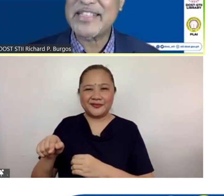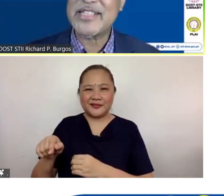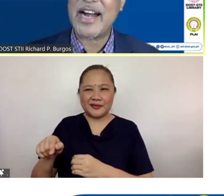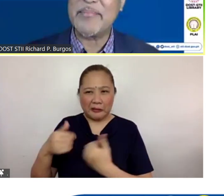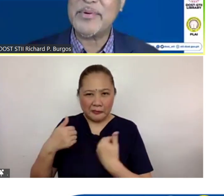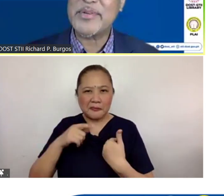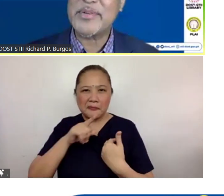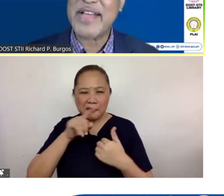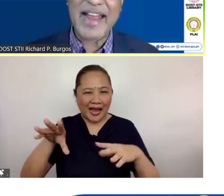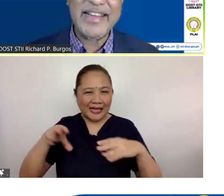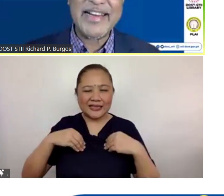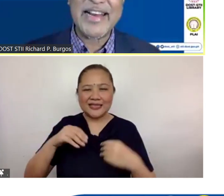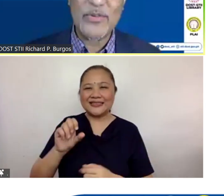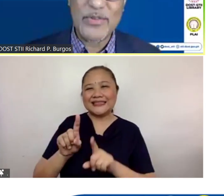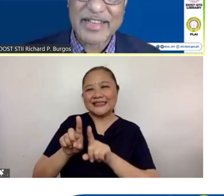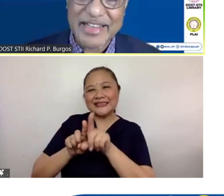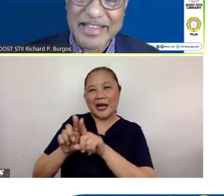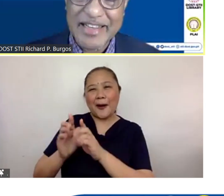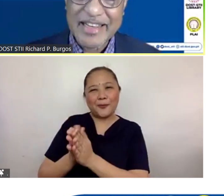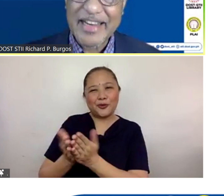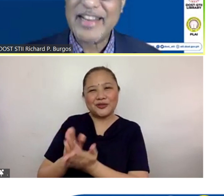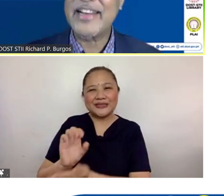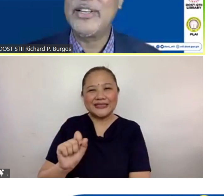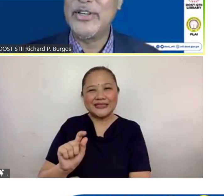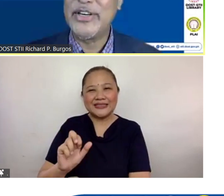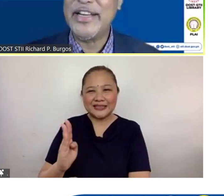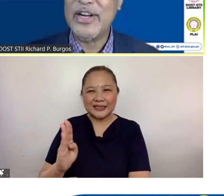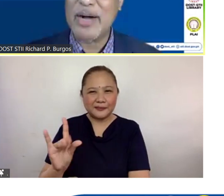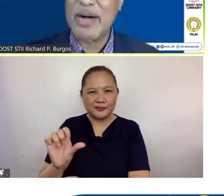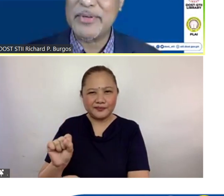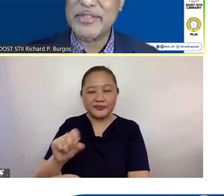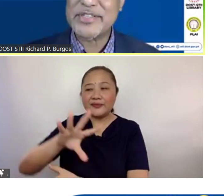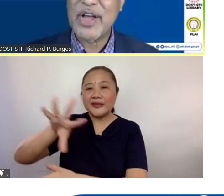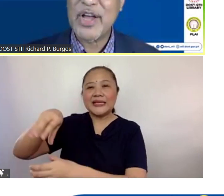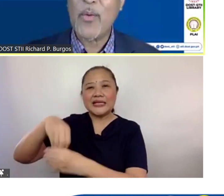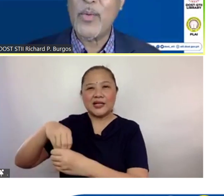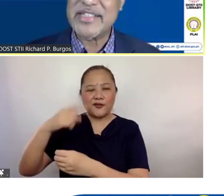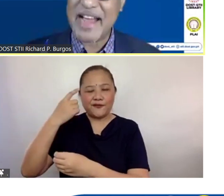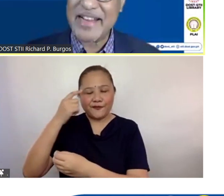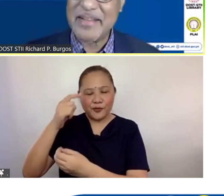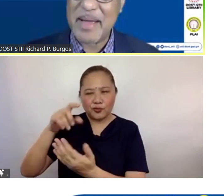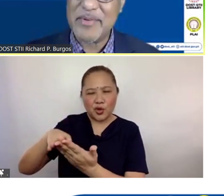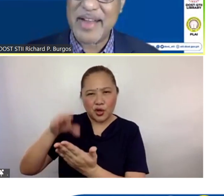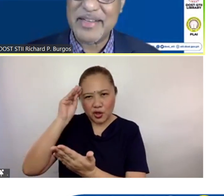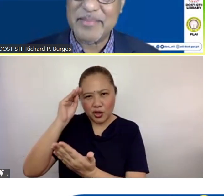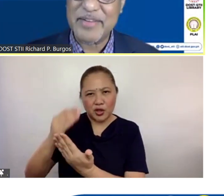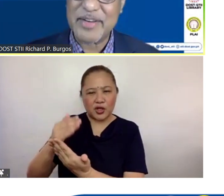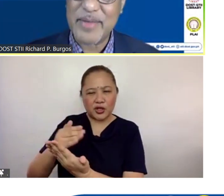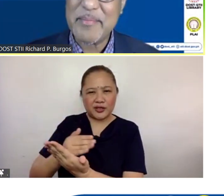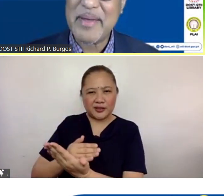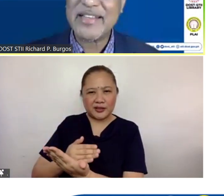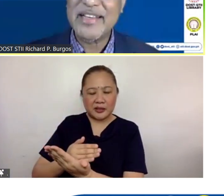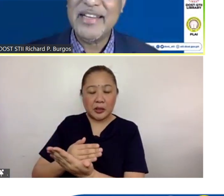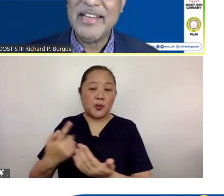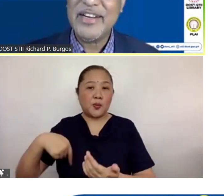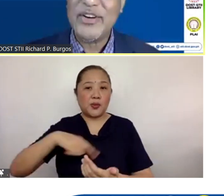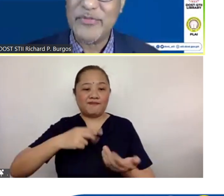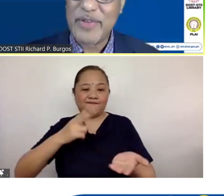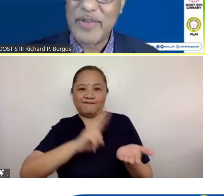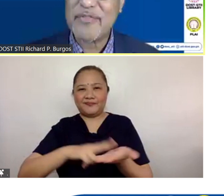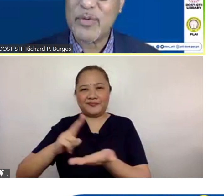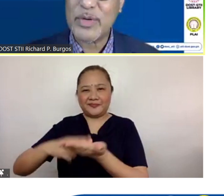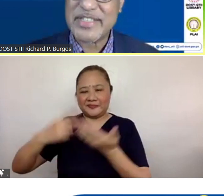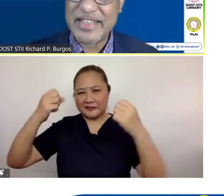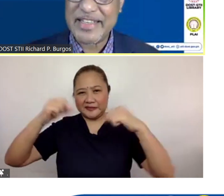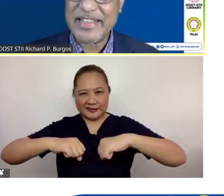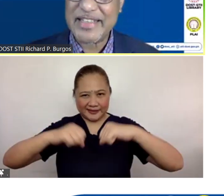adopted StarBooks and included it in their Learning Commons. We signed the Memorandum of Agreement on